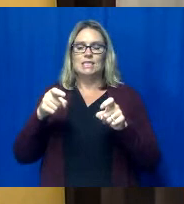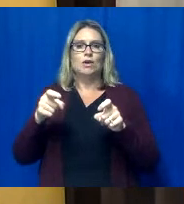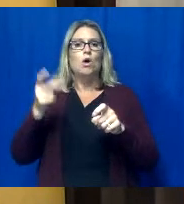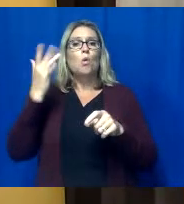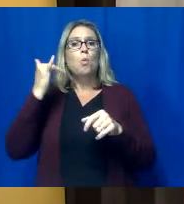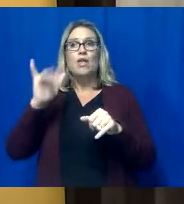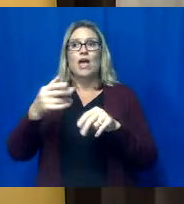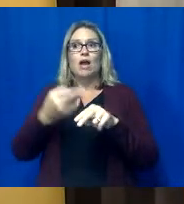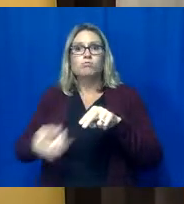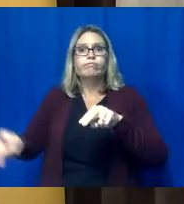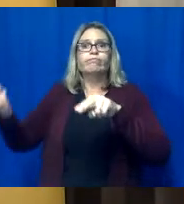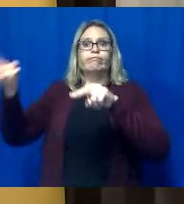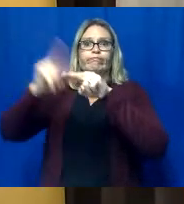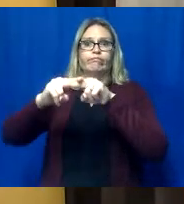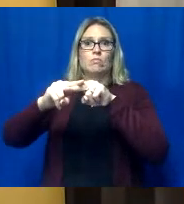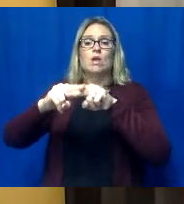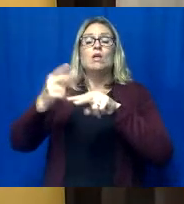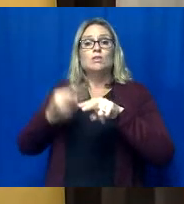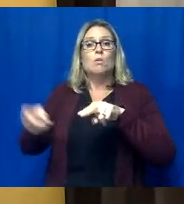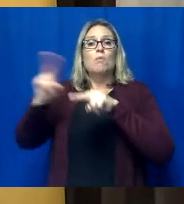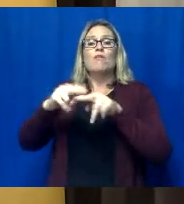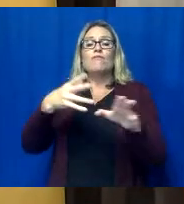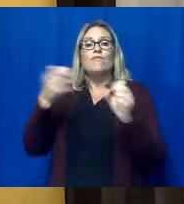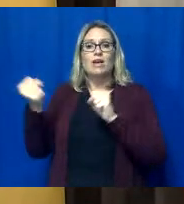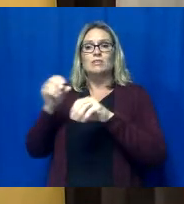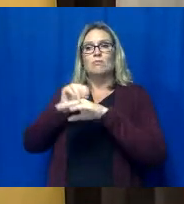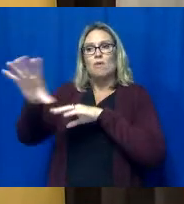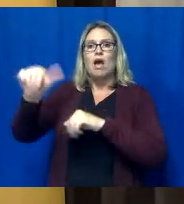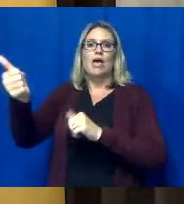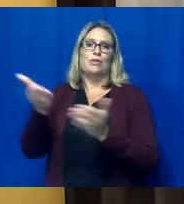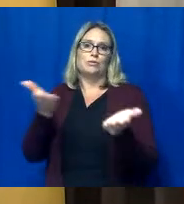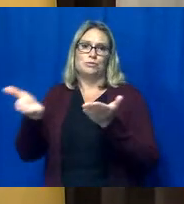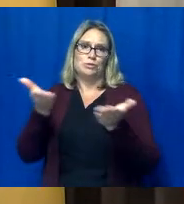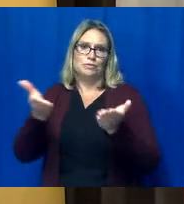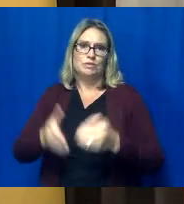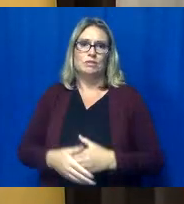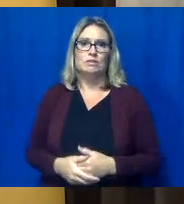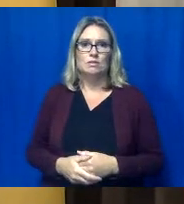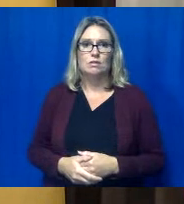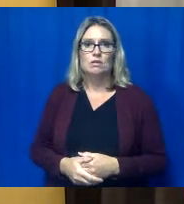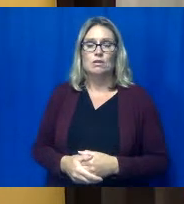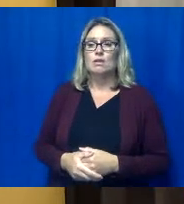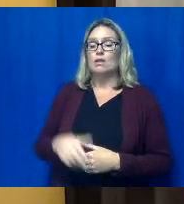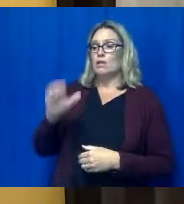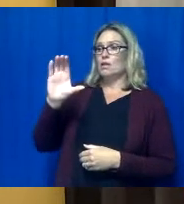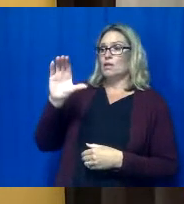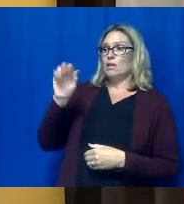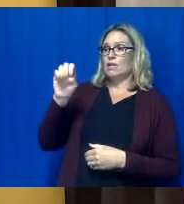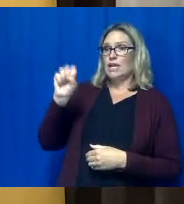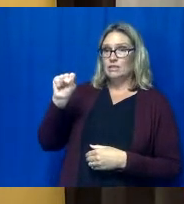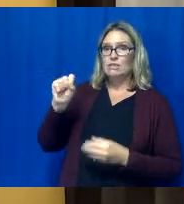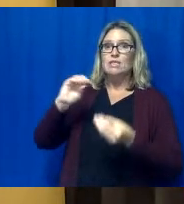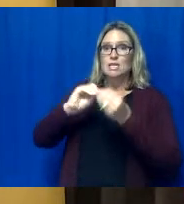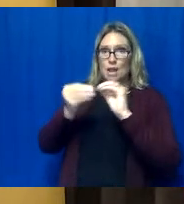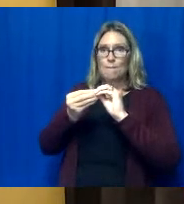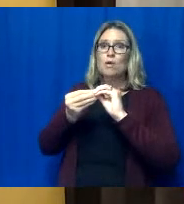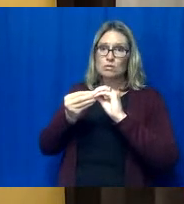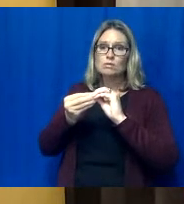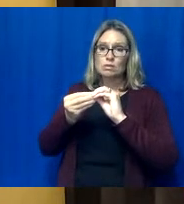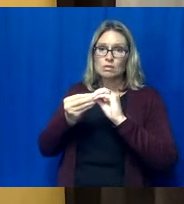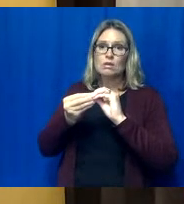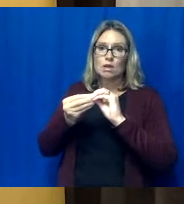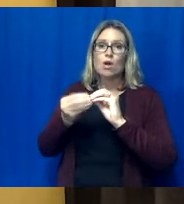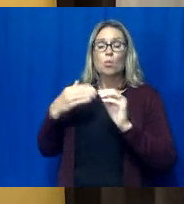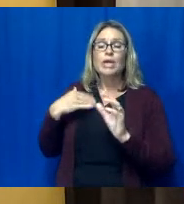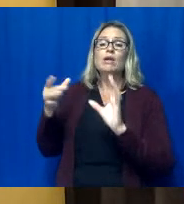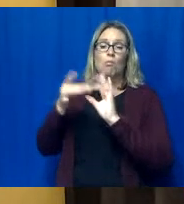has without affecting other services. But in terms of cases continuing, that is something that we've messaged before and